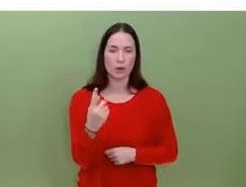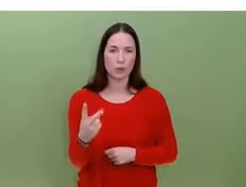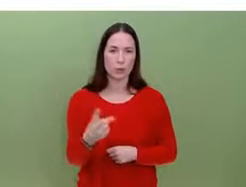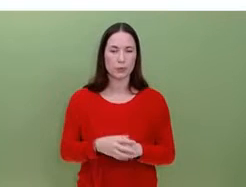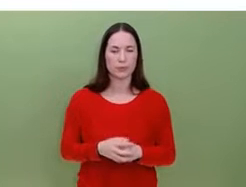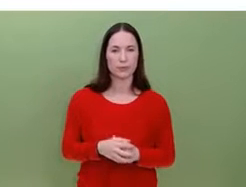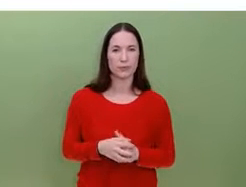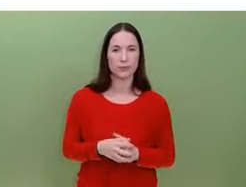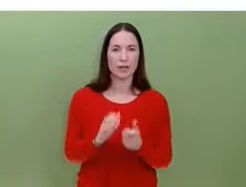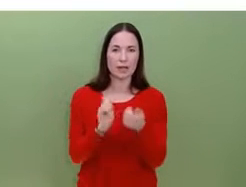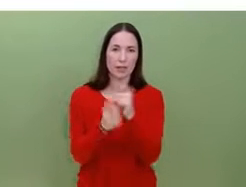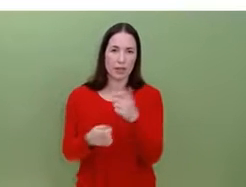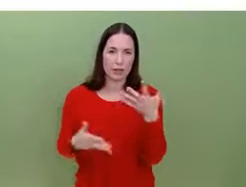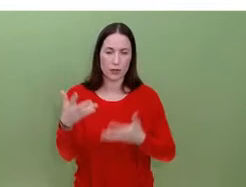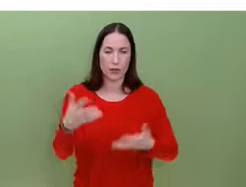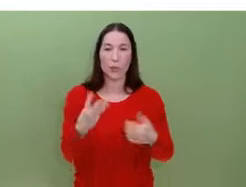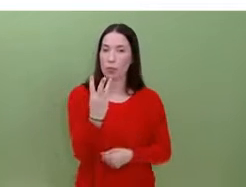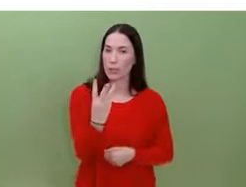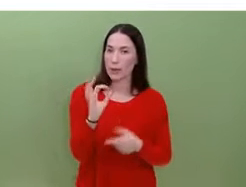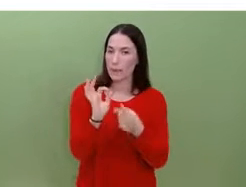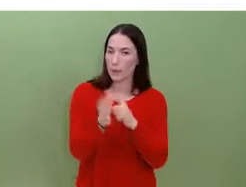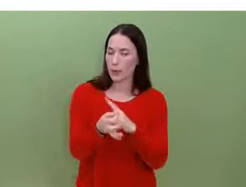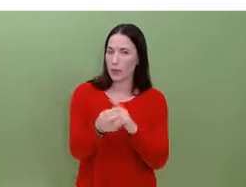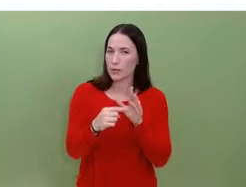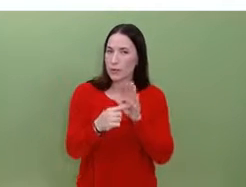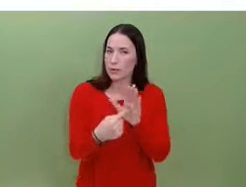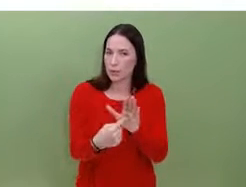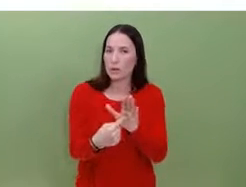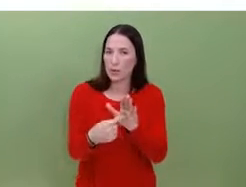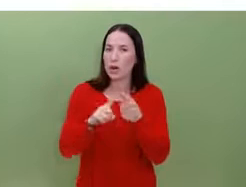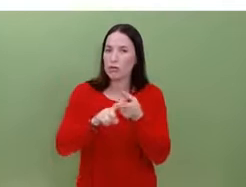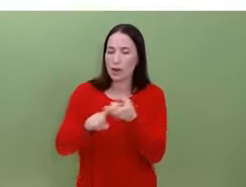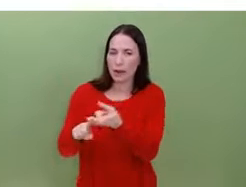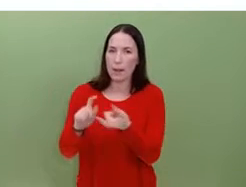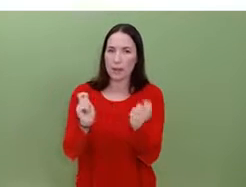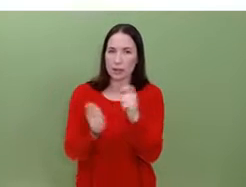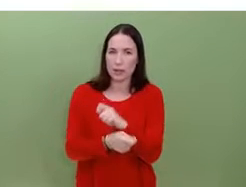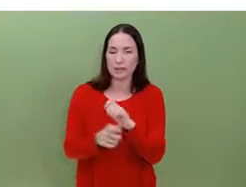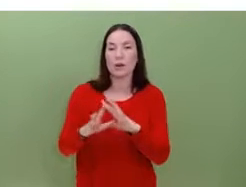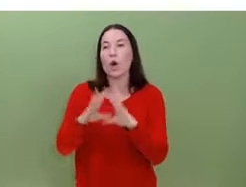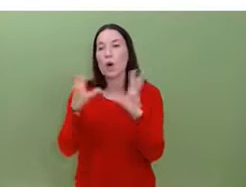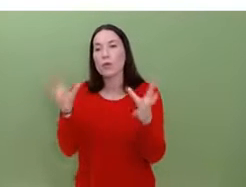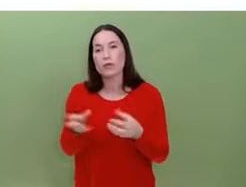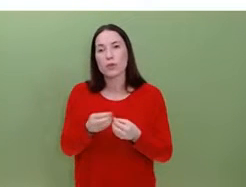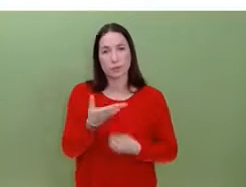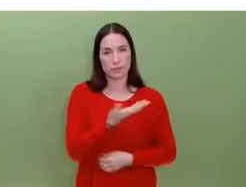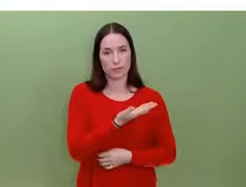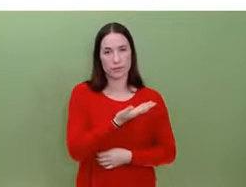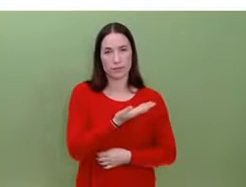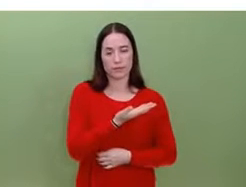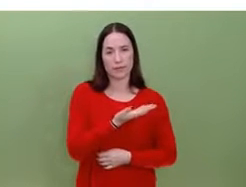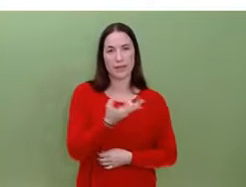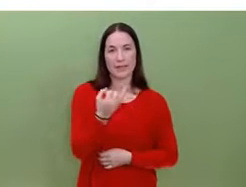of 3 points indicates a reliable change. And overall, as you can see, 72% made